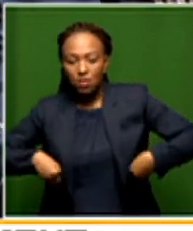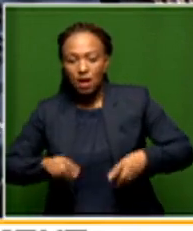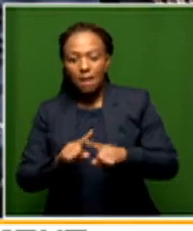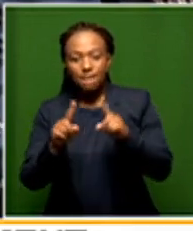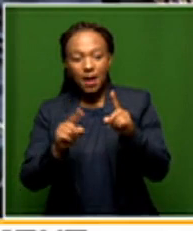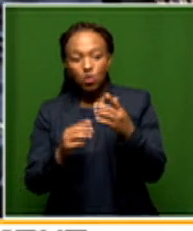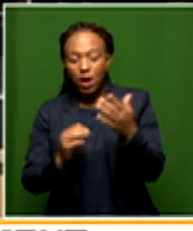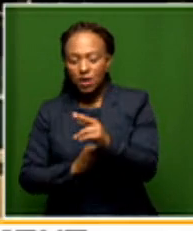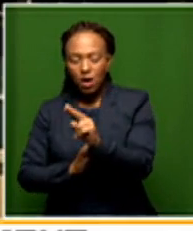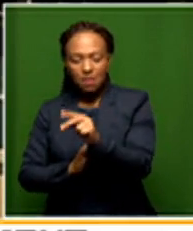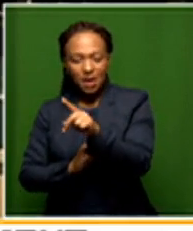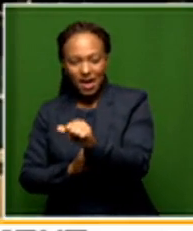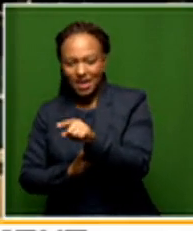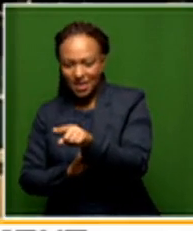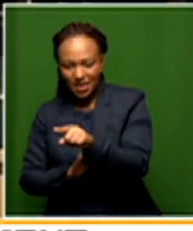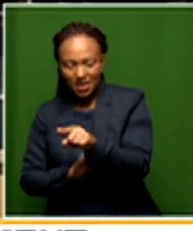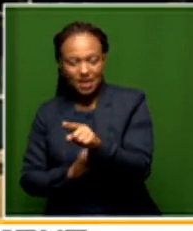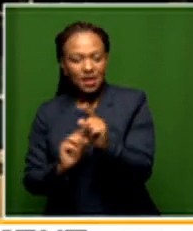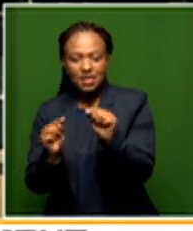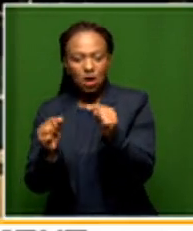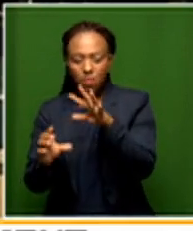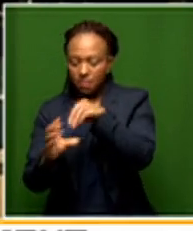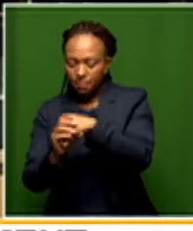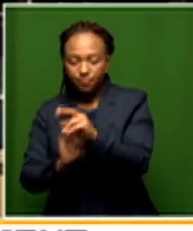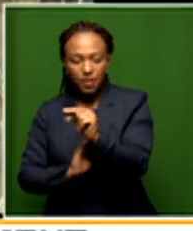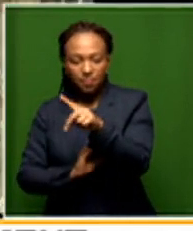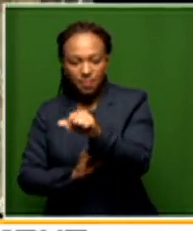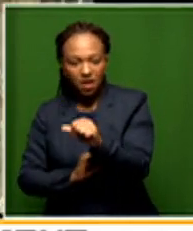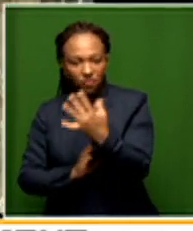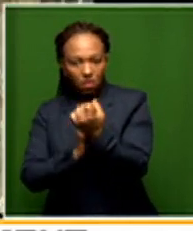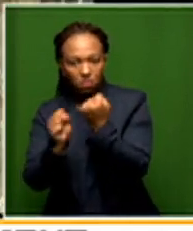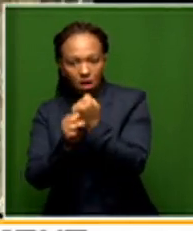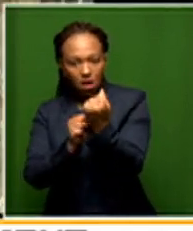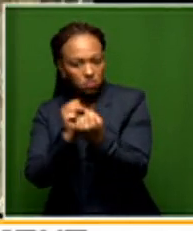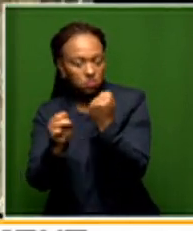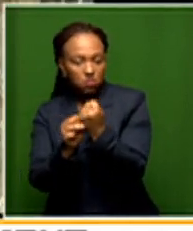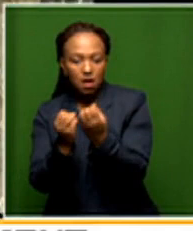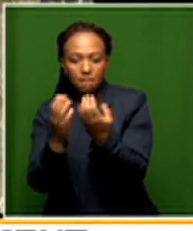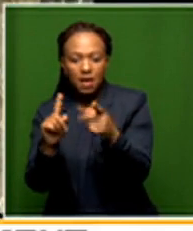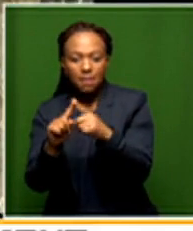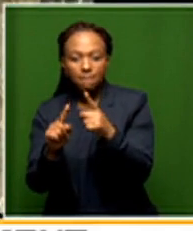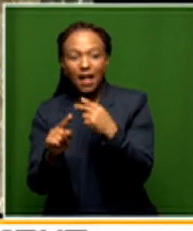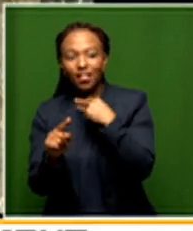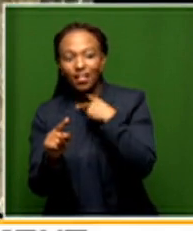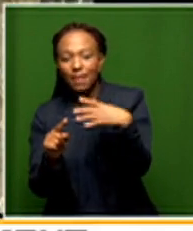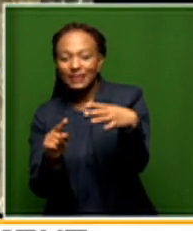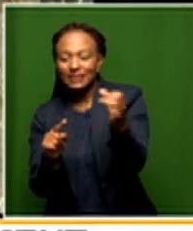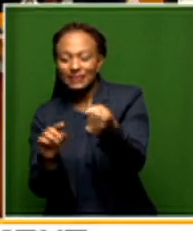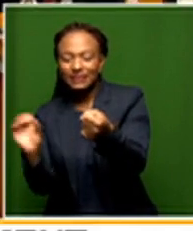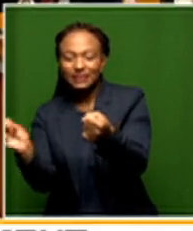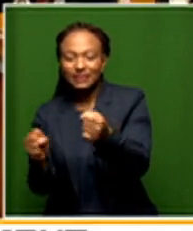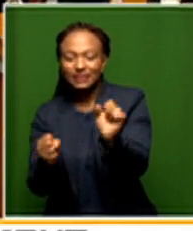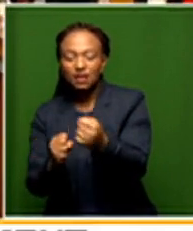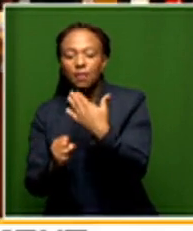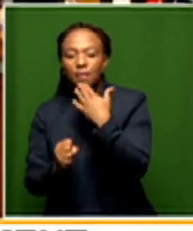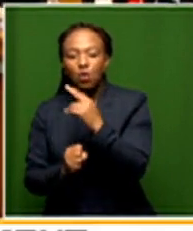the NPA, are not going to be in the NPA for many years, and are not recruitable by the NPA